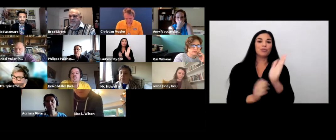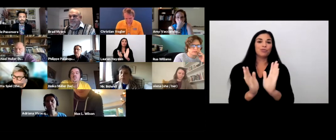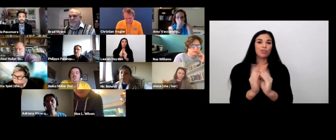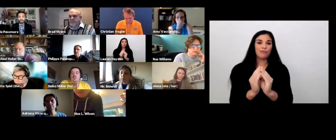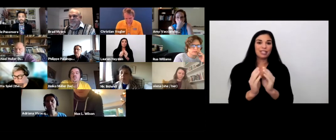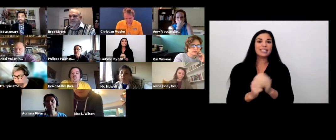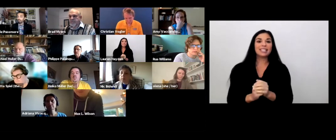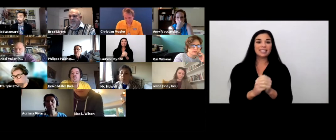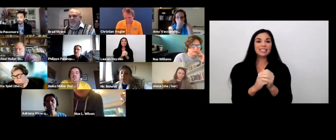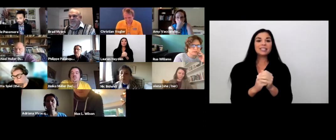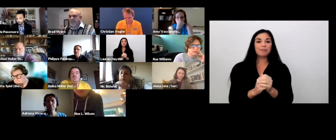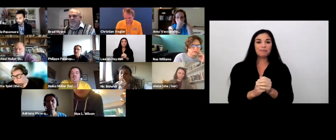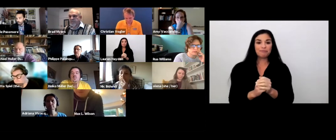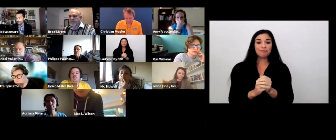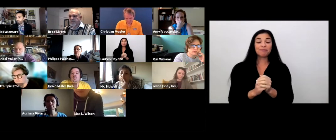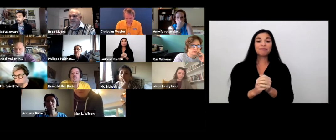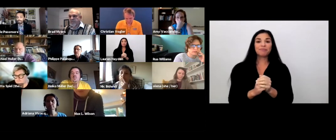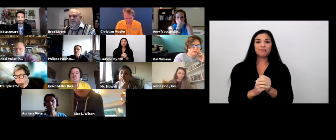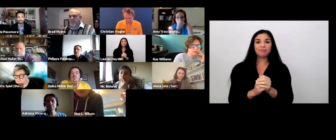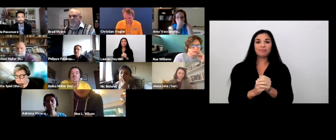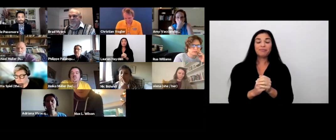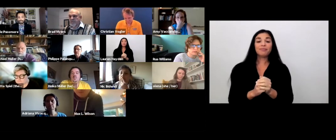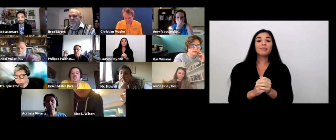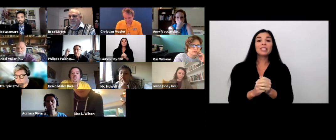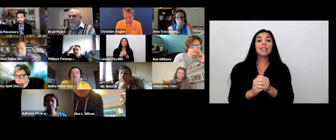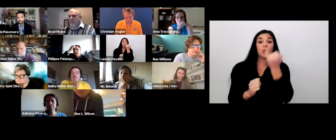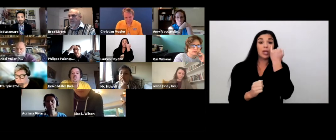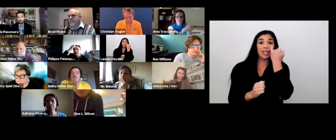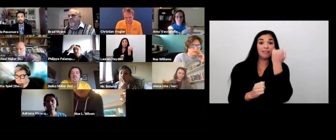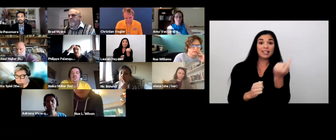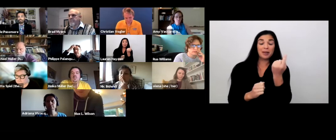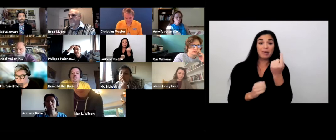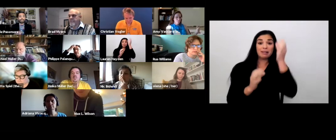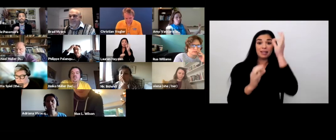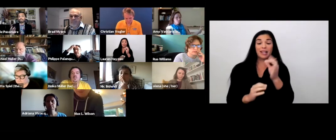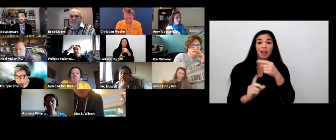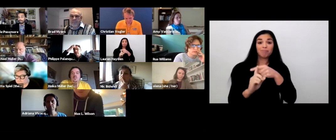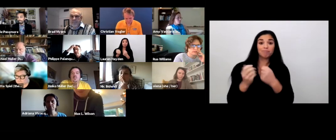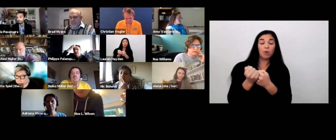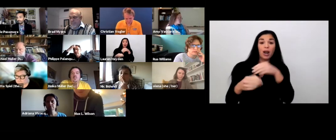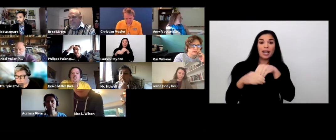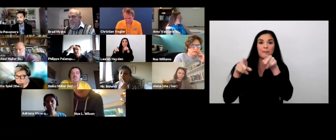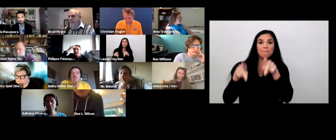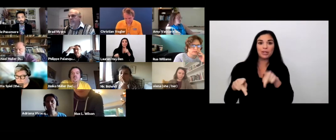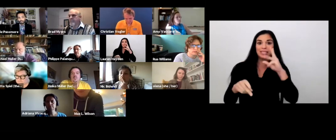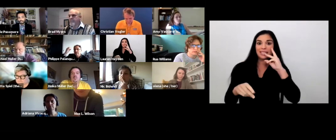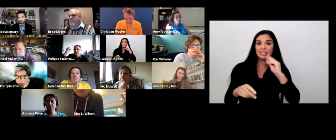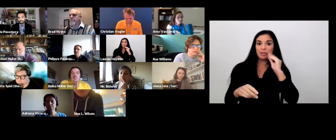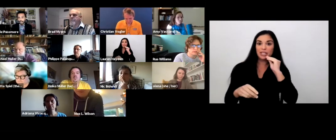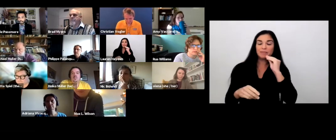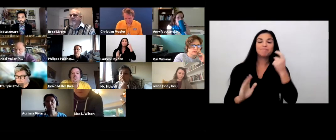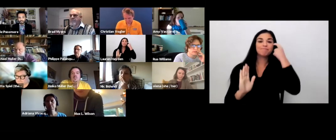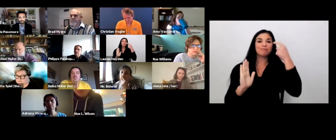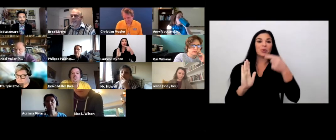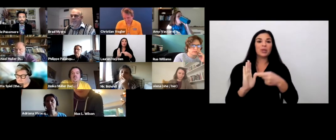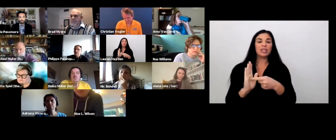why do people vote for in-person experiences? A couple of the major themes that we saw from the qualitative